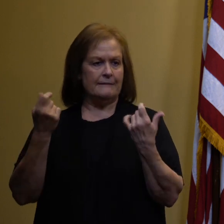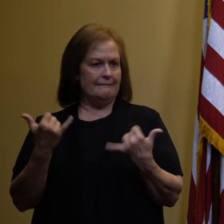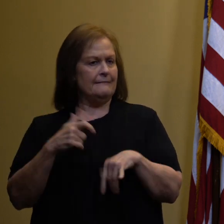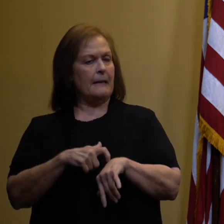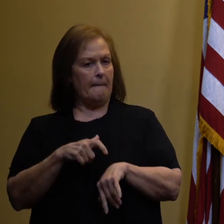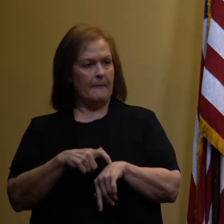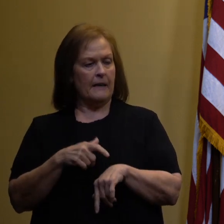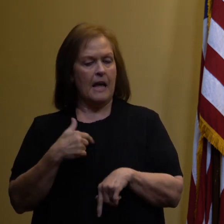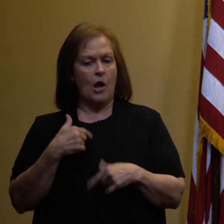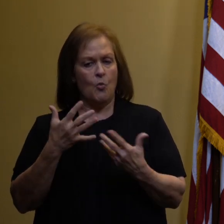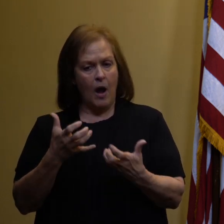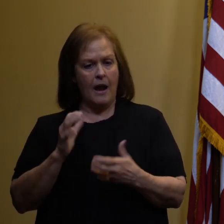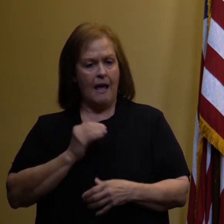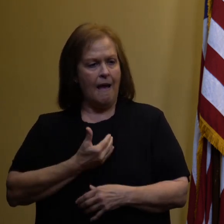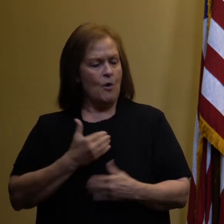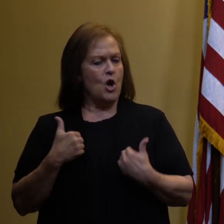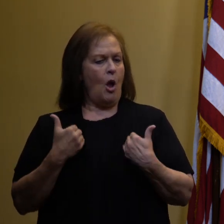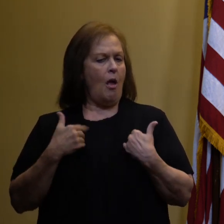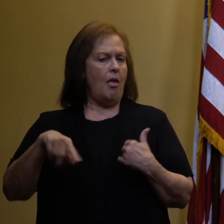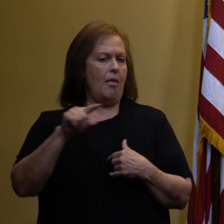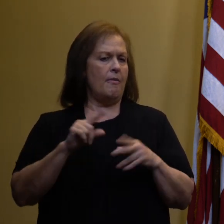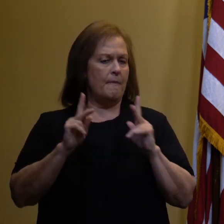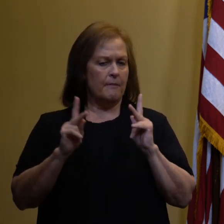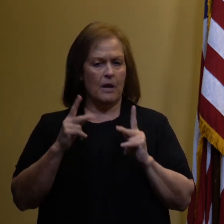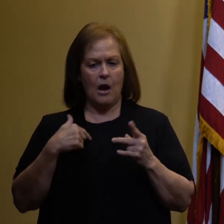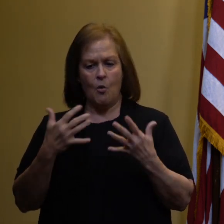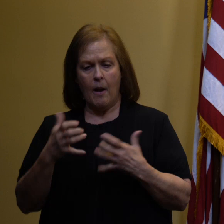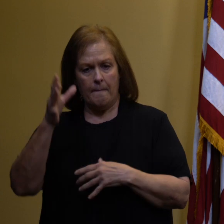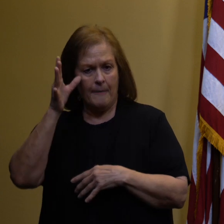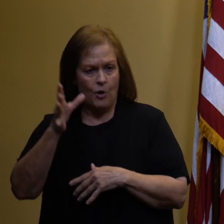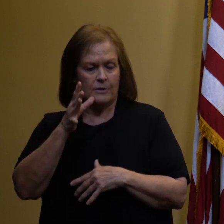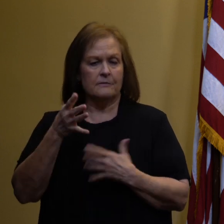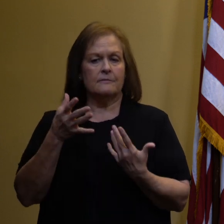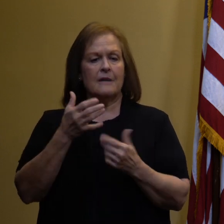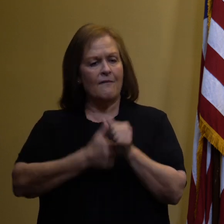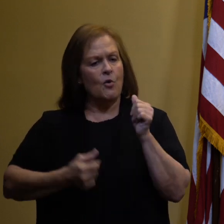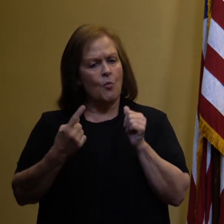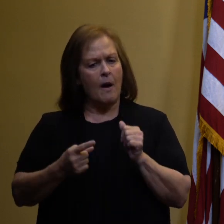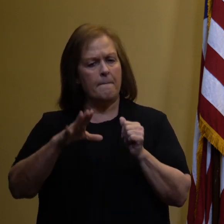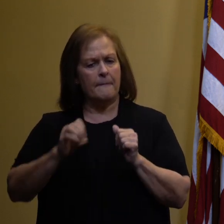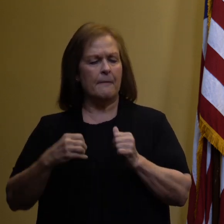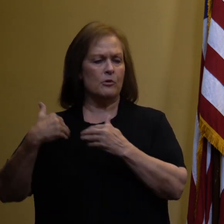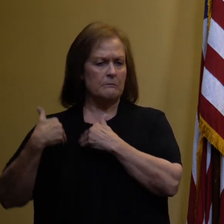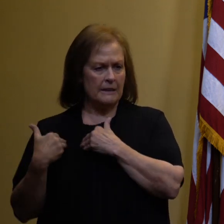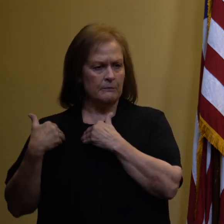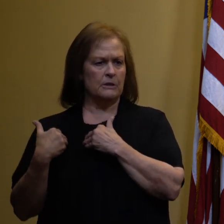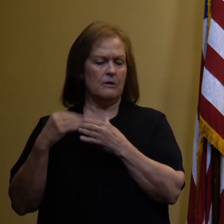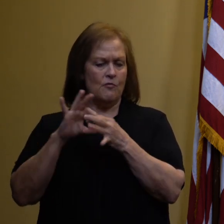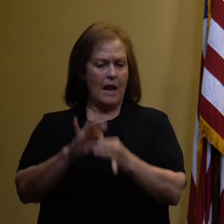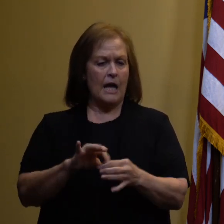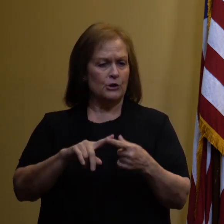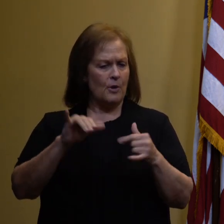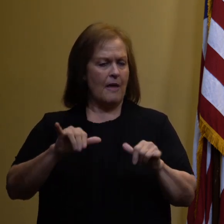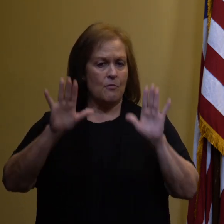season. And I want our young people, I want our parents, and everyone just to be responsible relative to